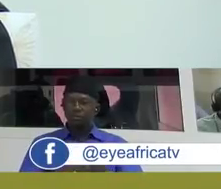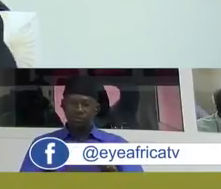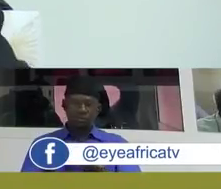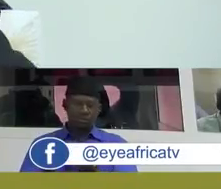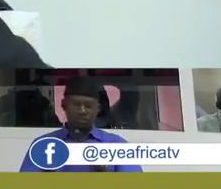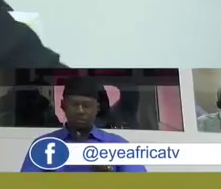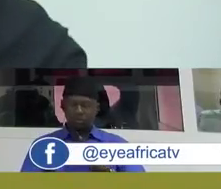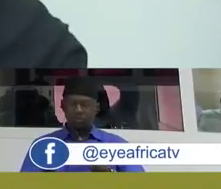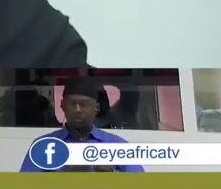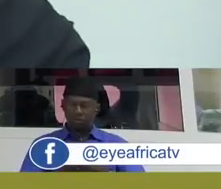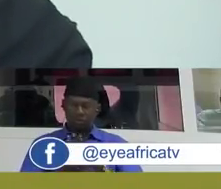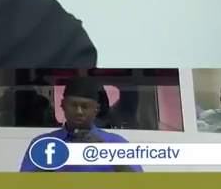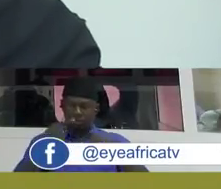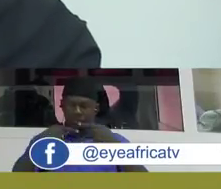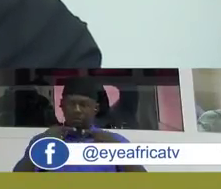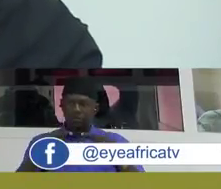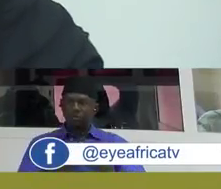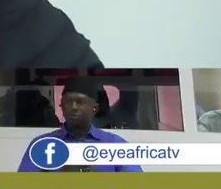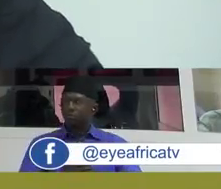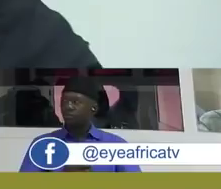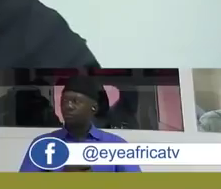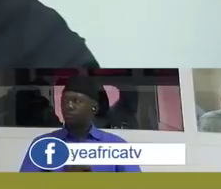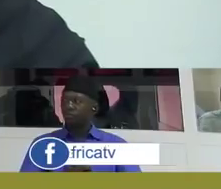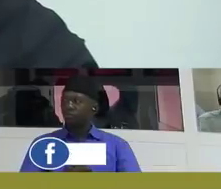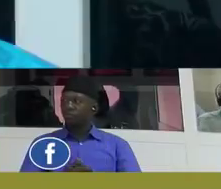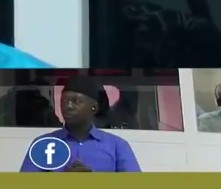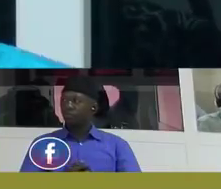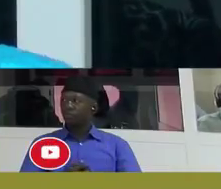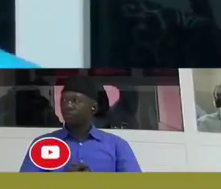continue. Thank you, Mr. Chair.